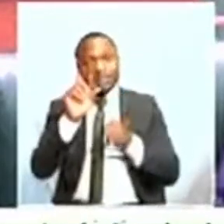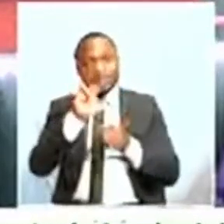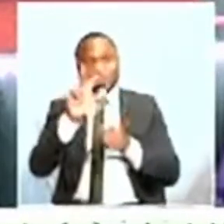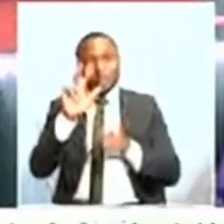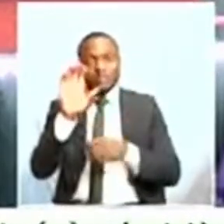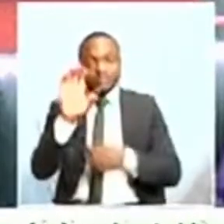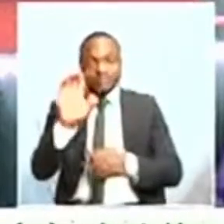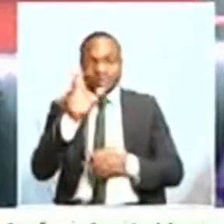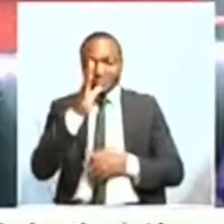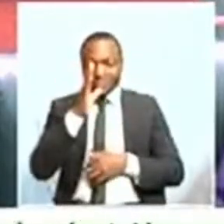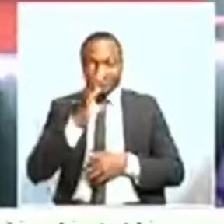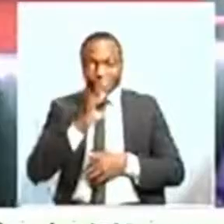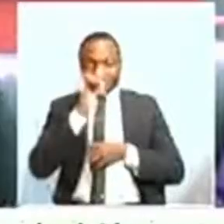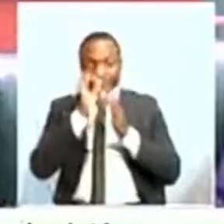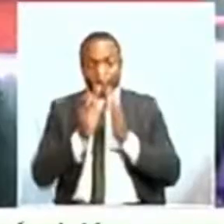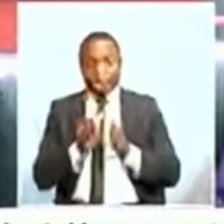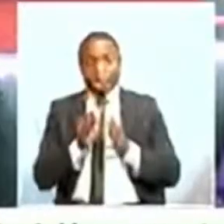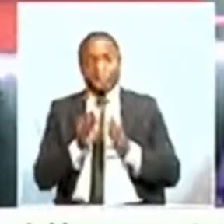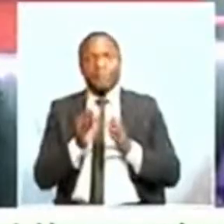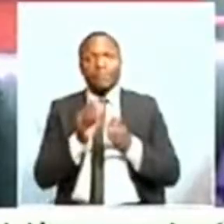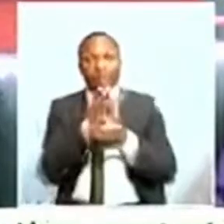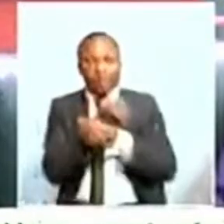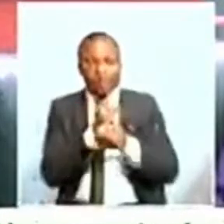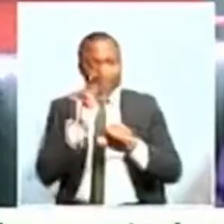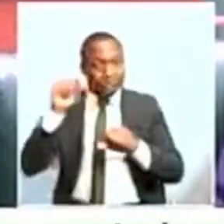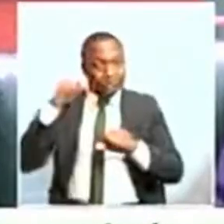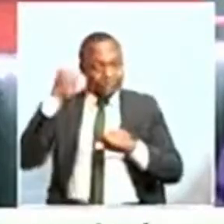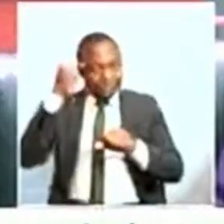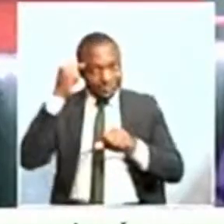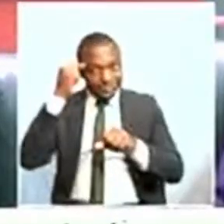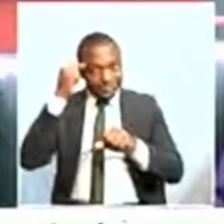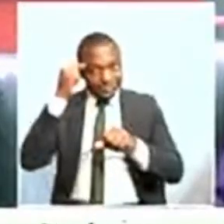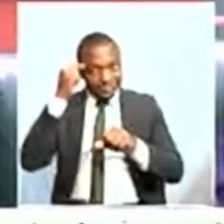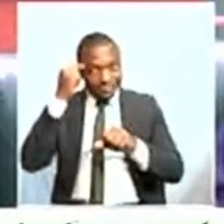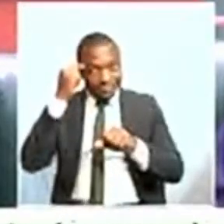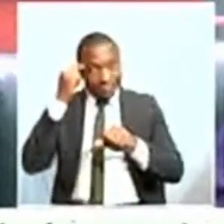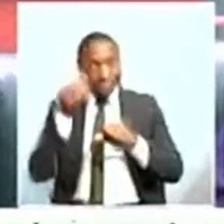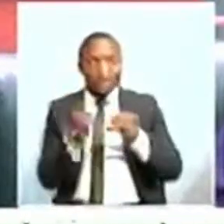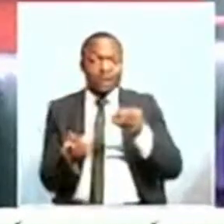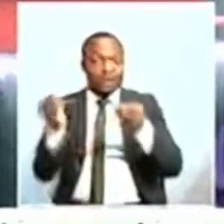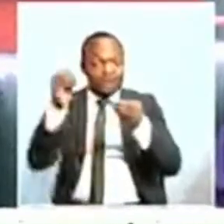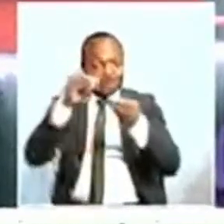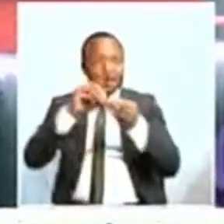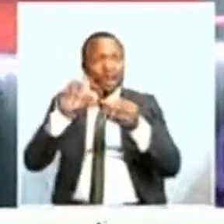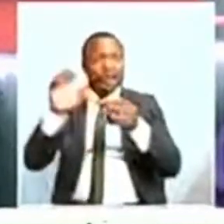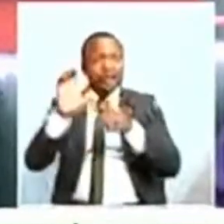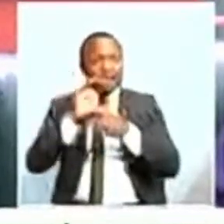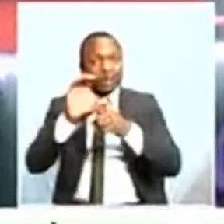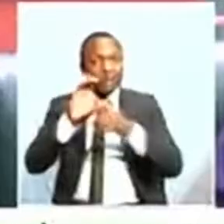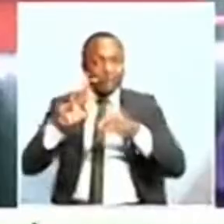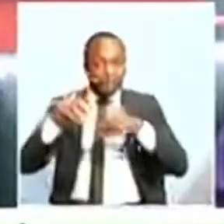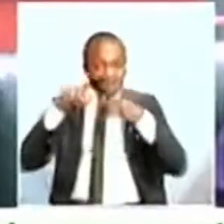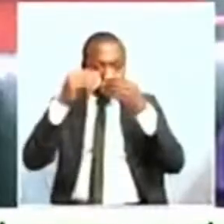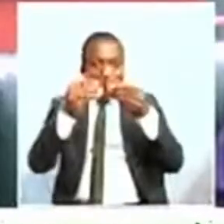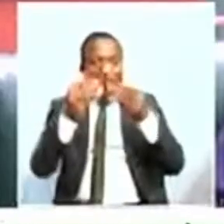Madam Speaker, the key measures government has been taking to increase copper production are as